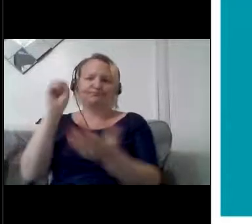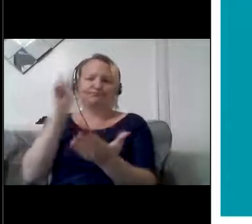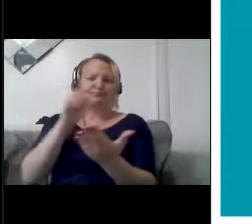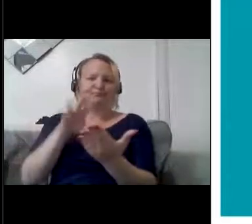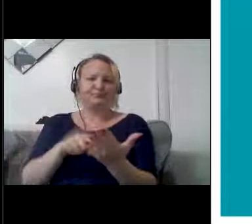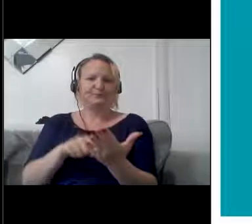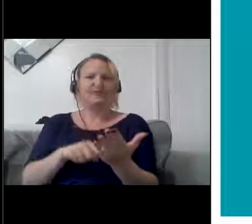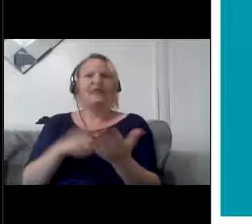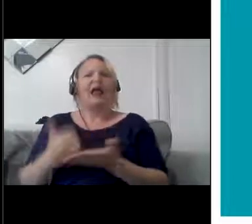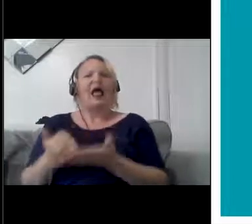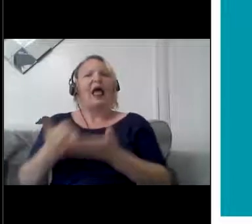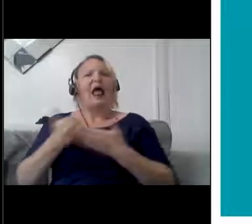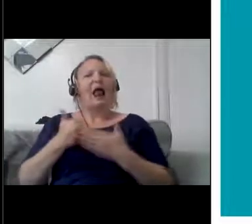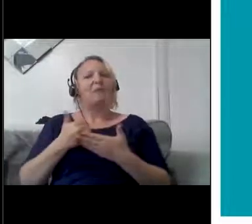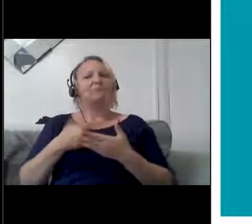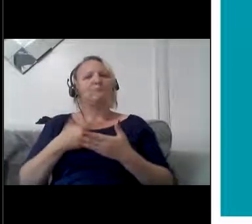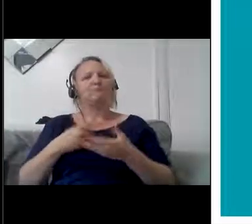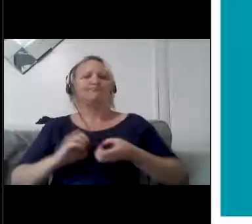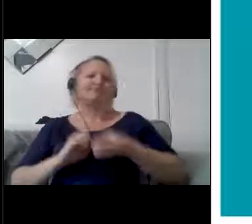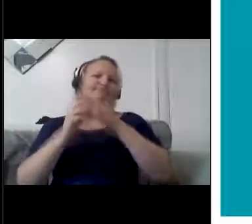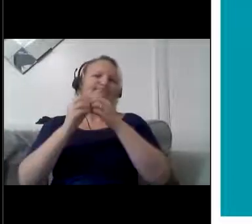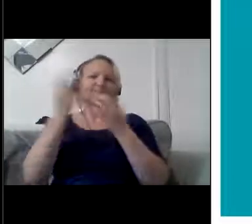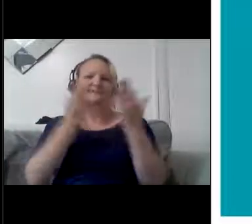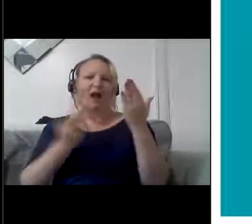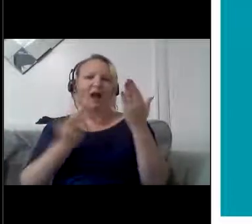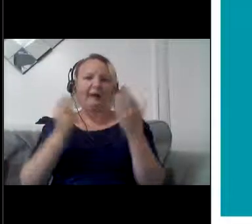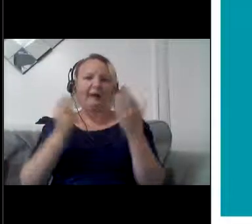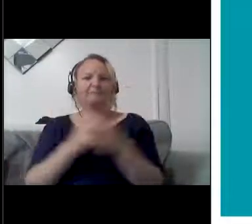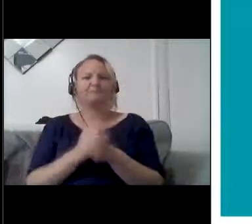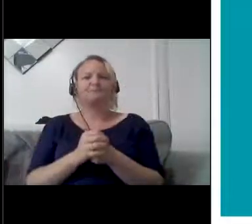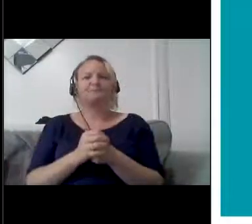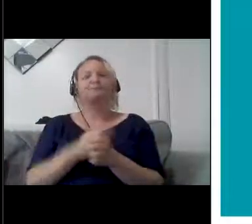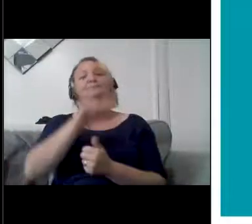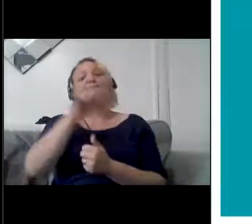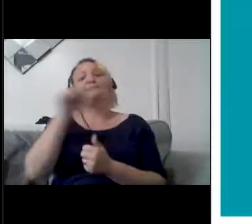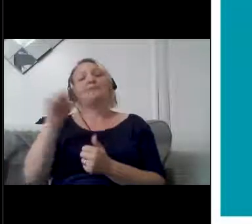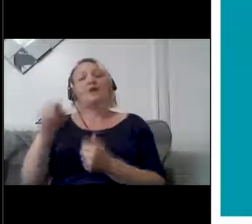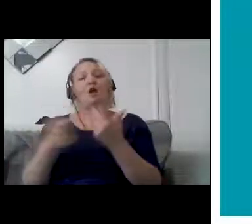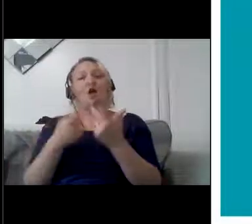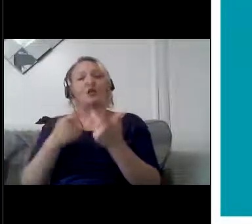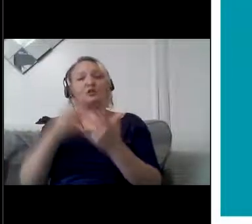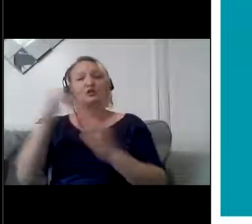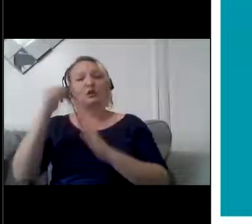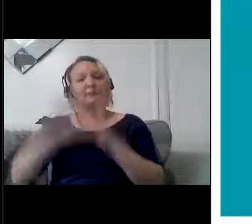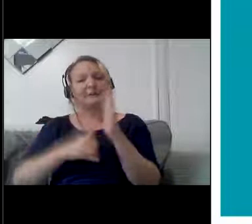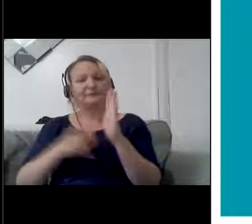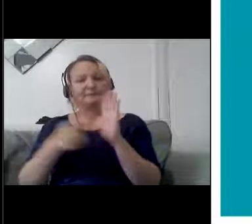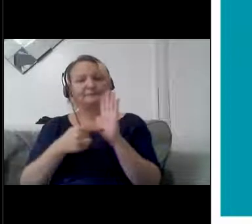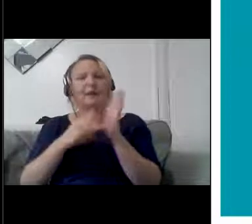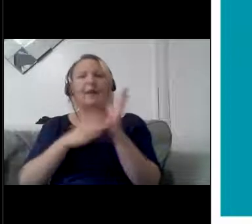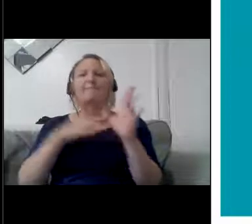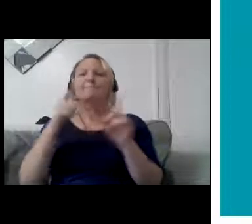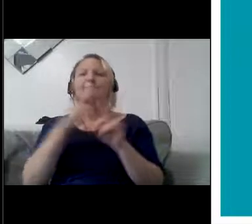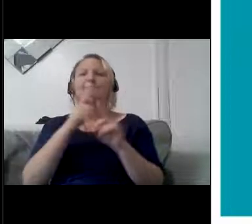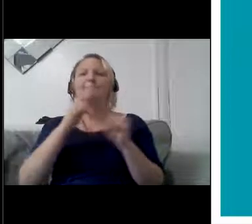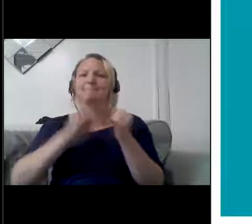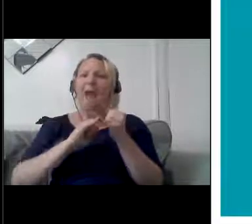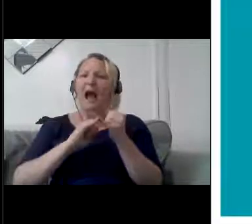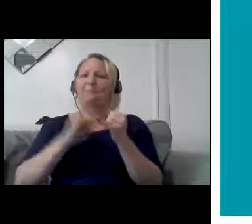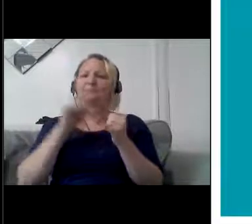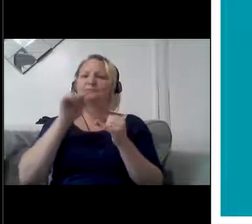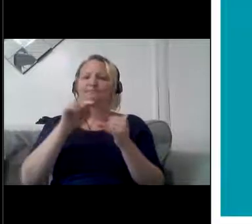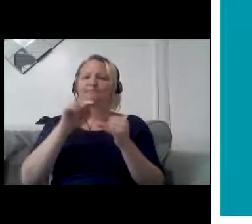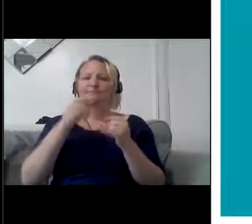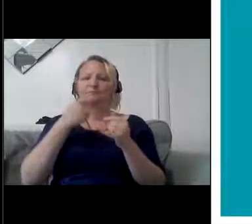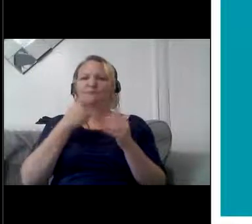not least, we've produced a series of maps to help show the project during construction and when it's open to traffic. And there's also